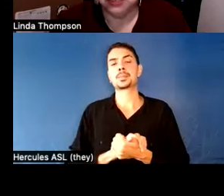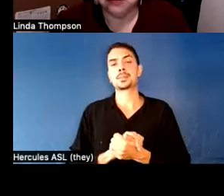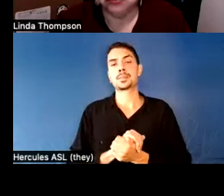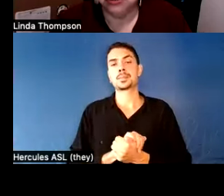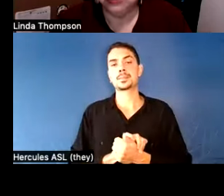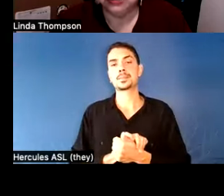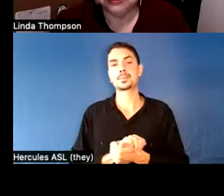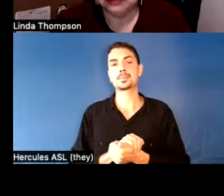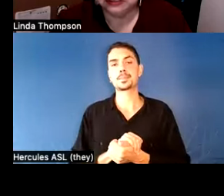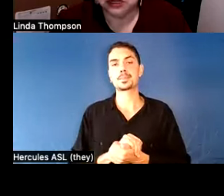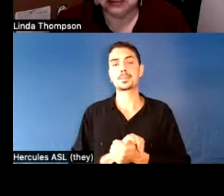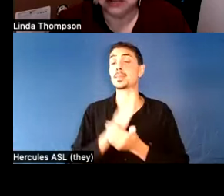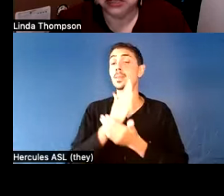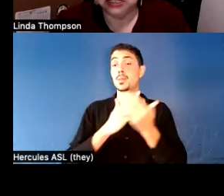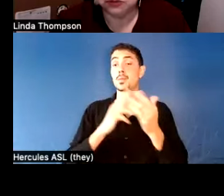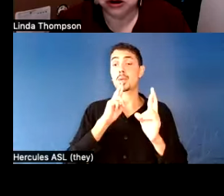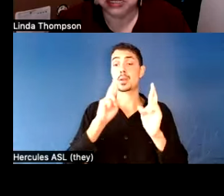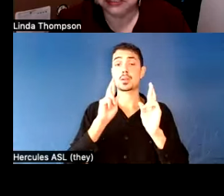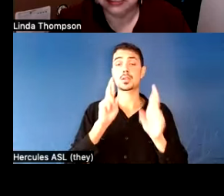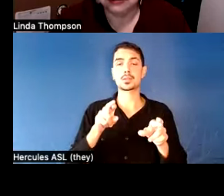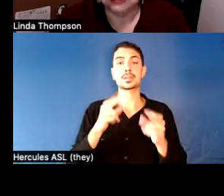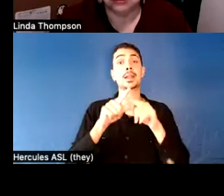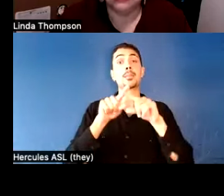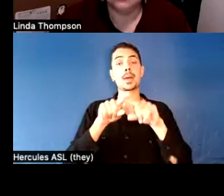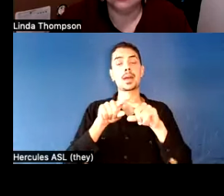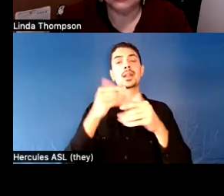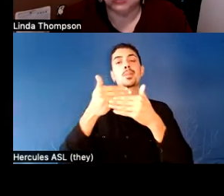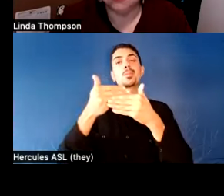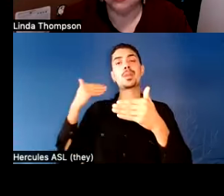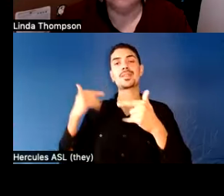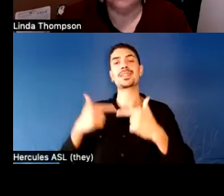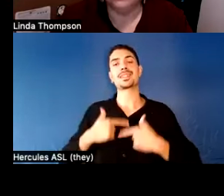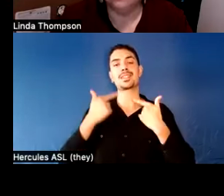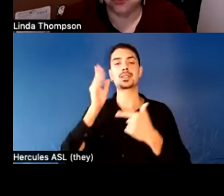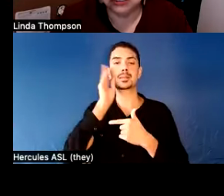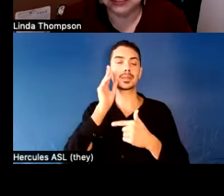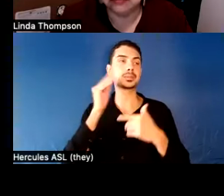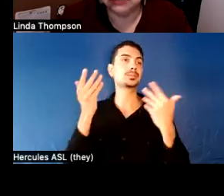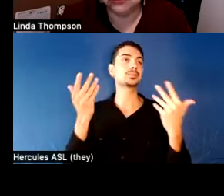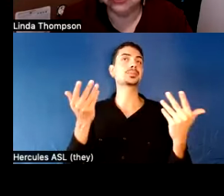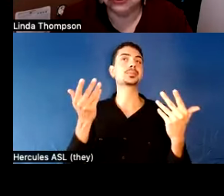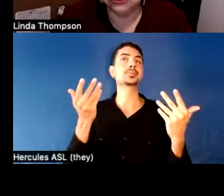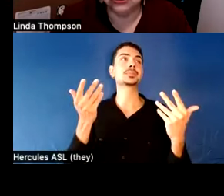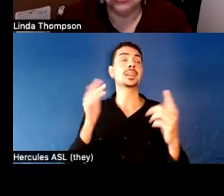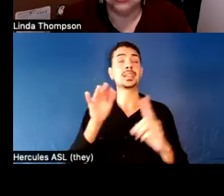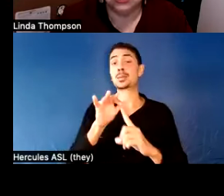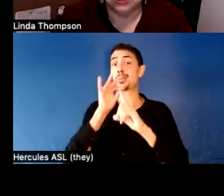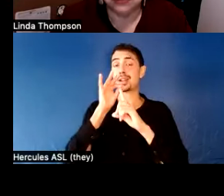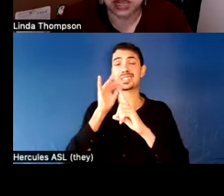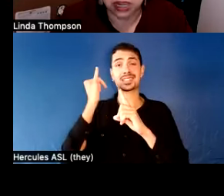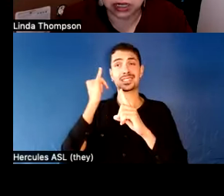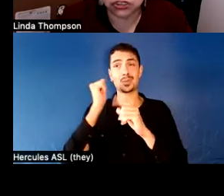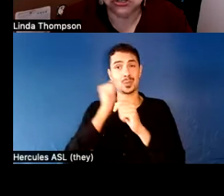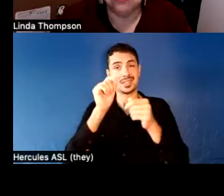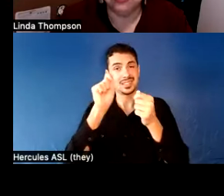depend on previous life experiences, also the type and the amount of force that was used, and